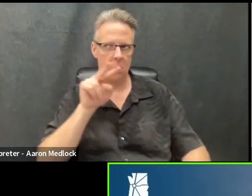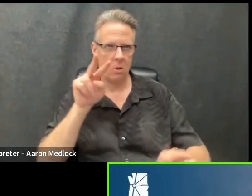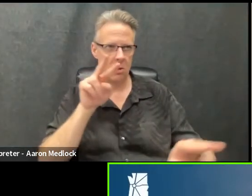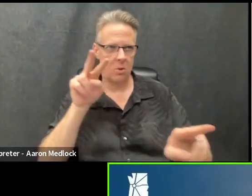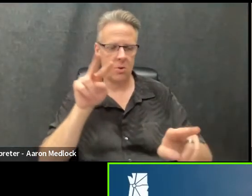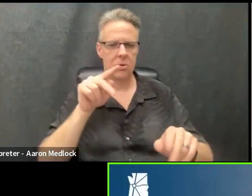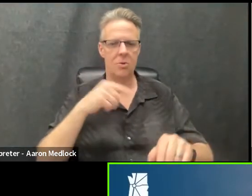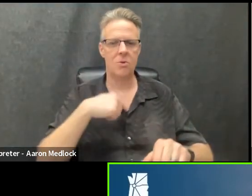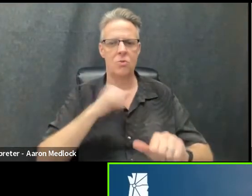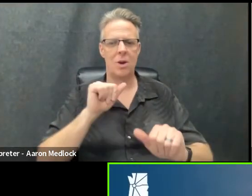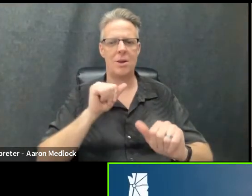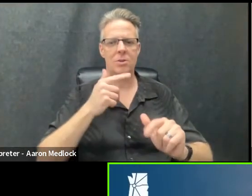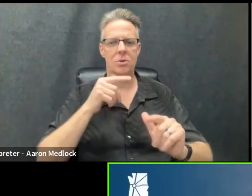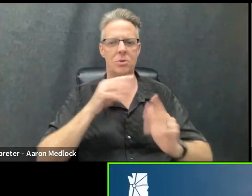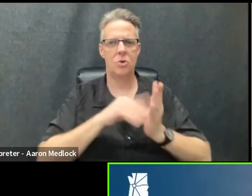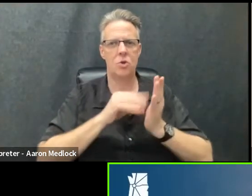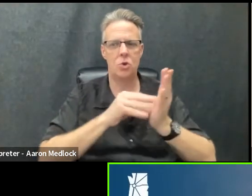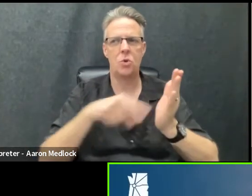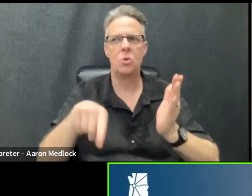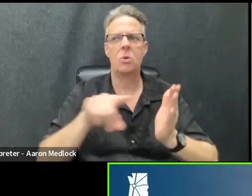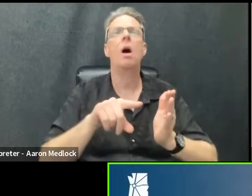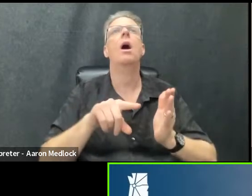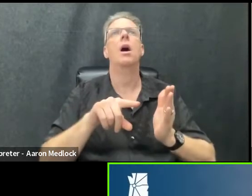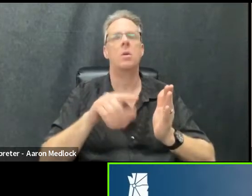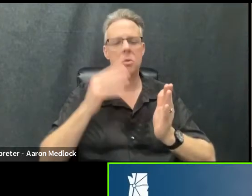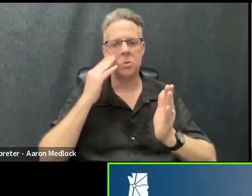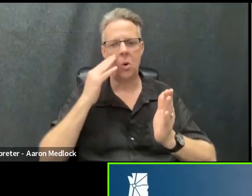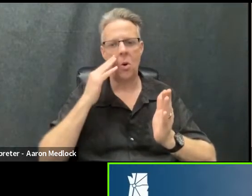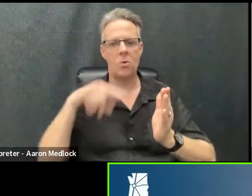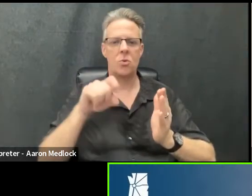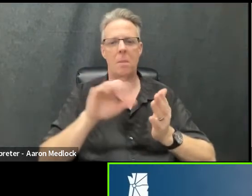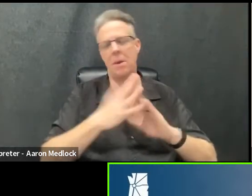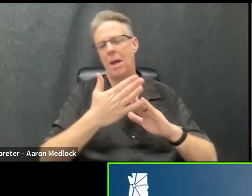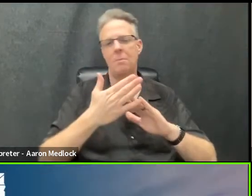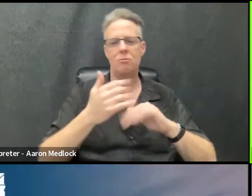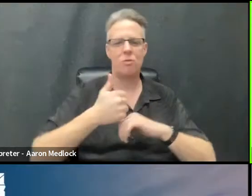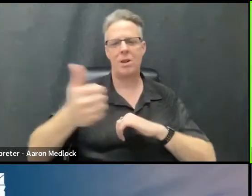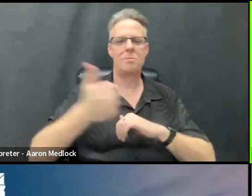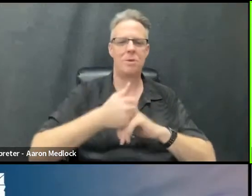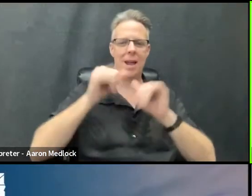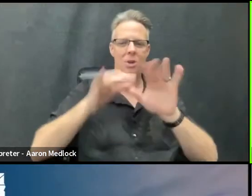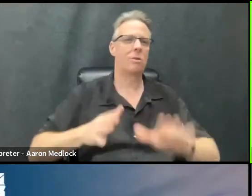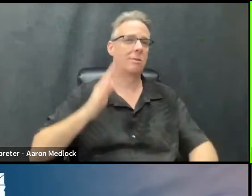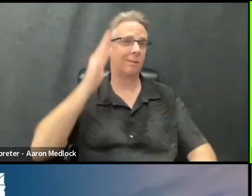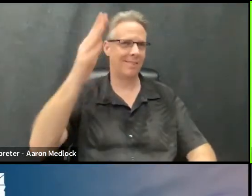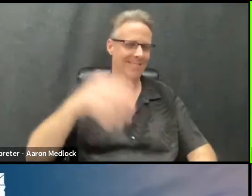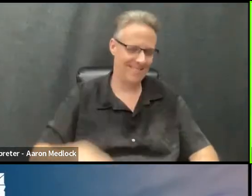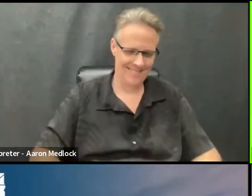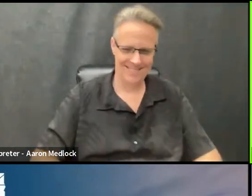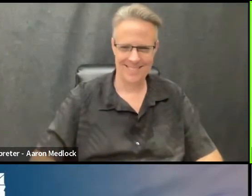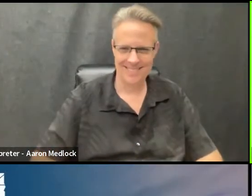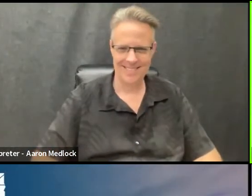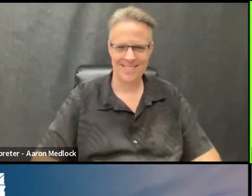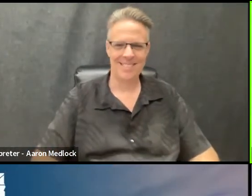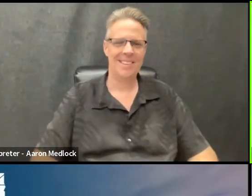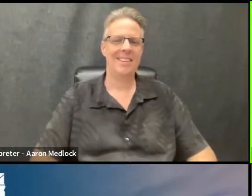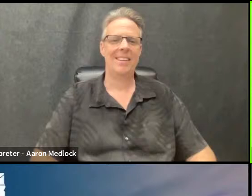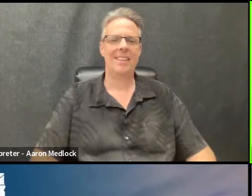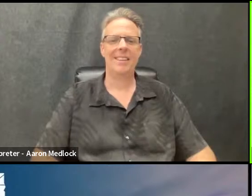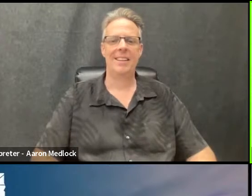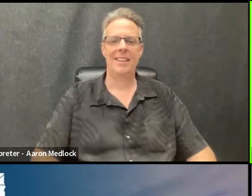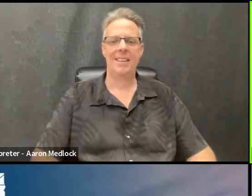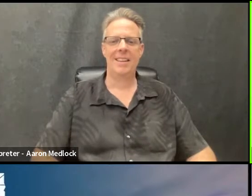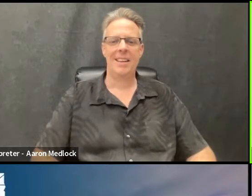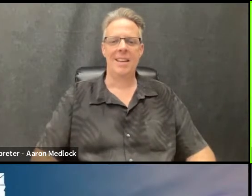trying to educate today so everybody can be transportation engineers after today. That's great. And before I call on